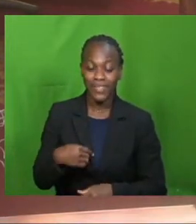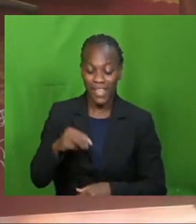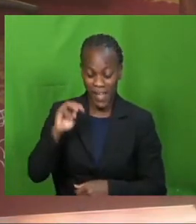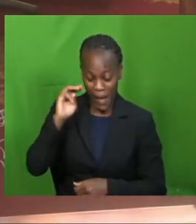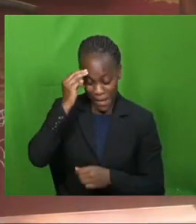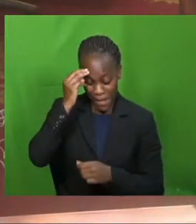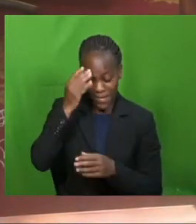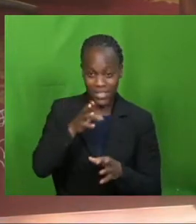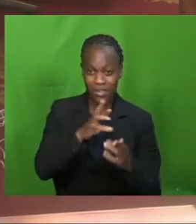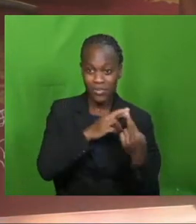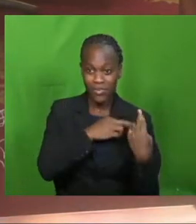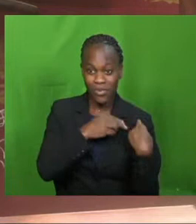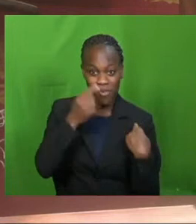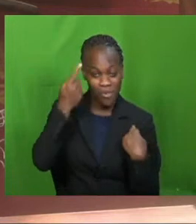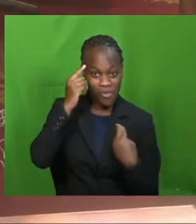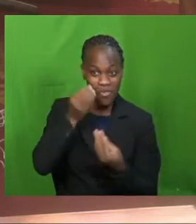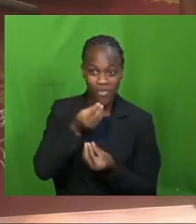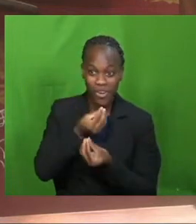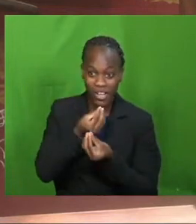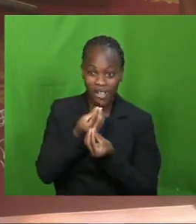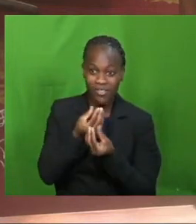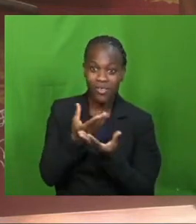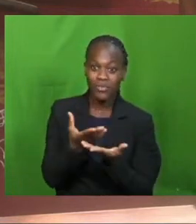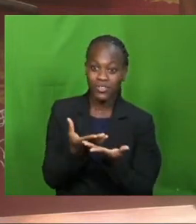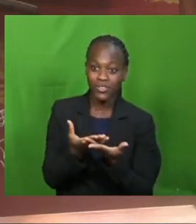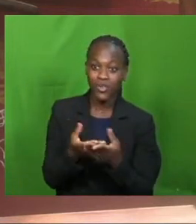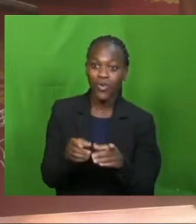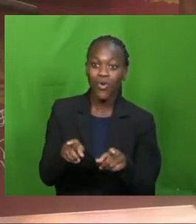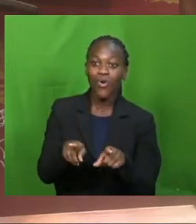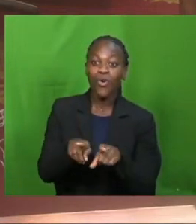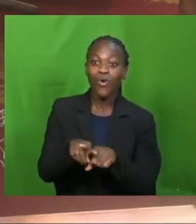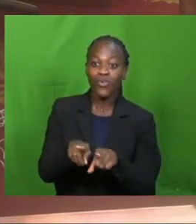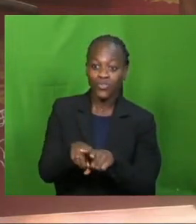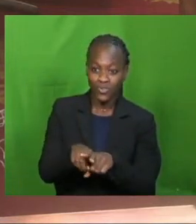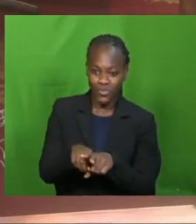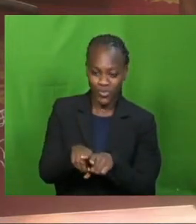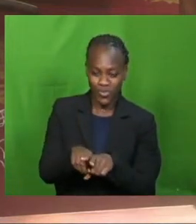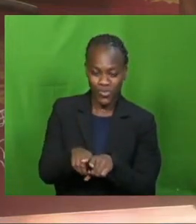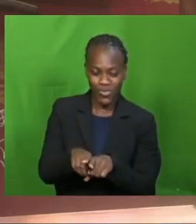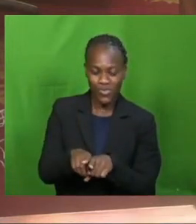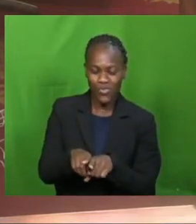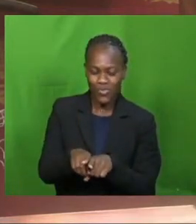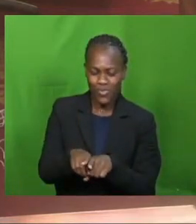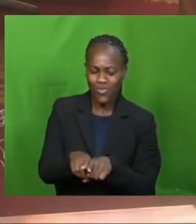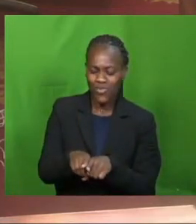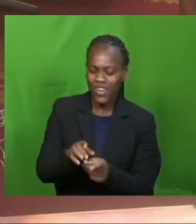responsible for information is also responsible for curing misinformation.